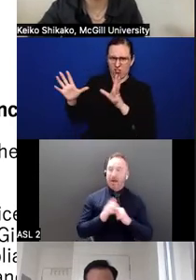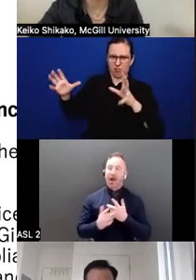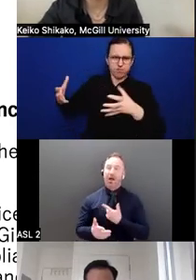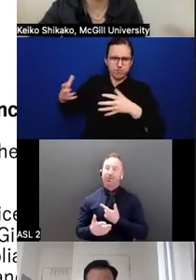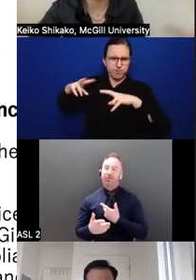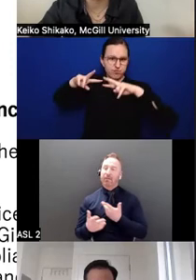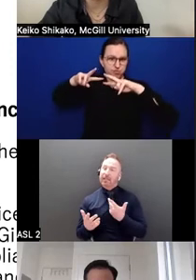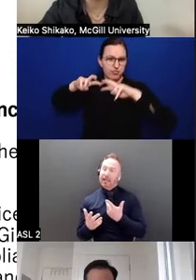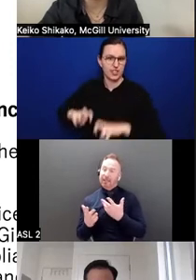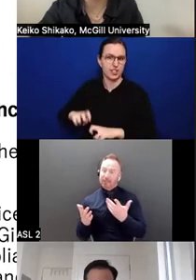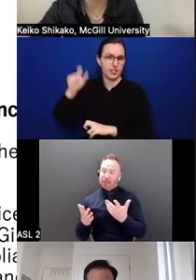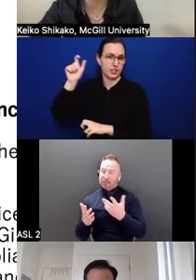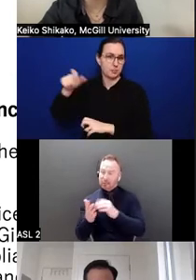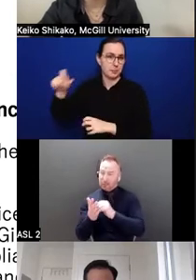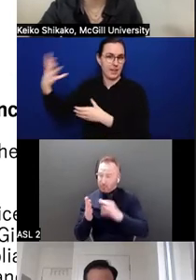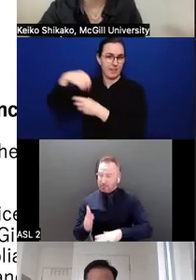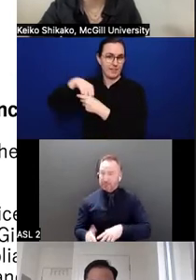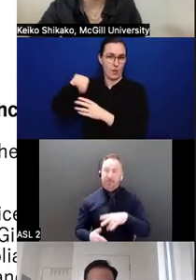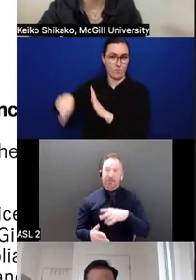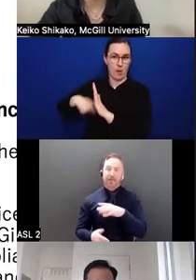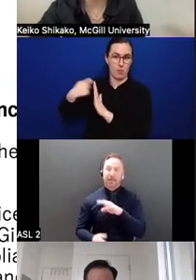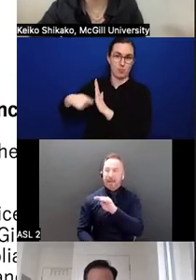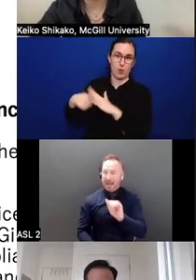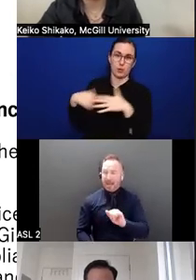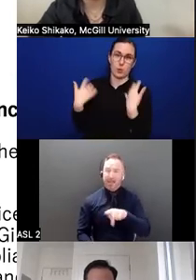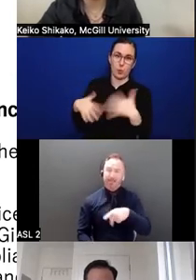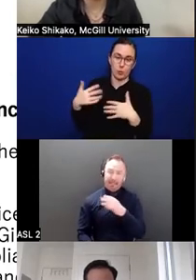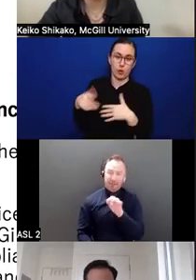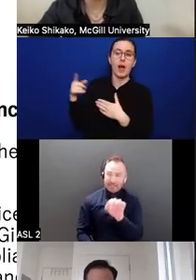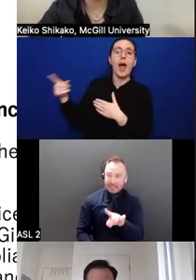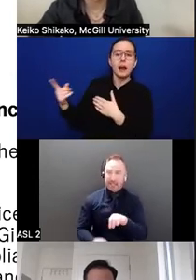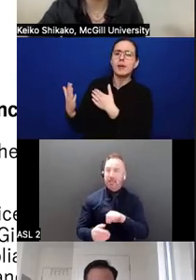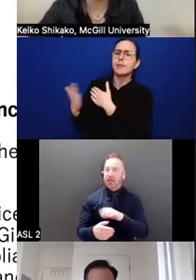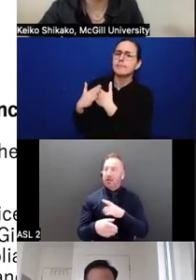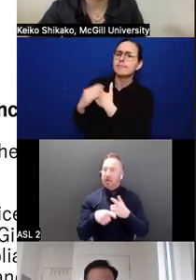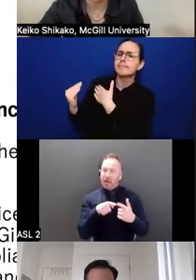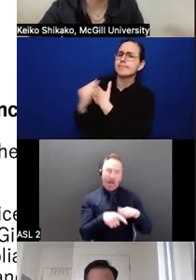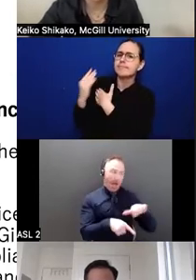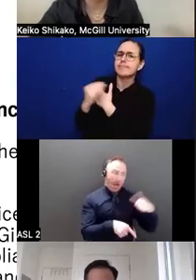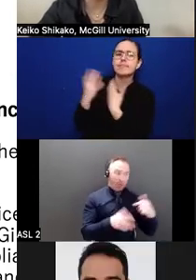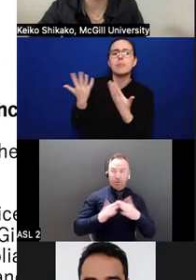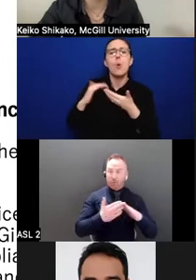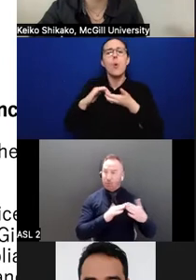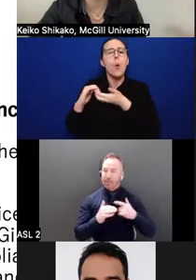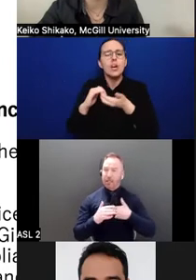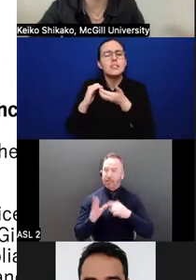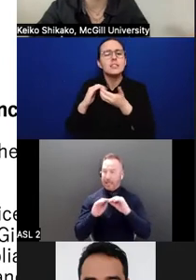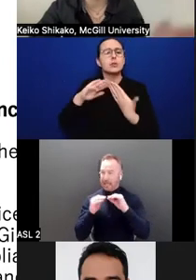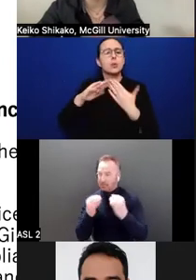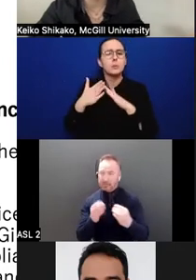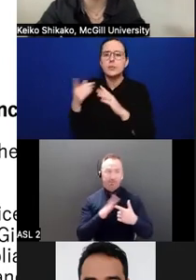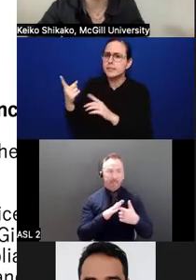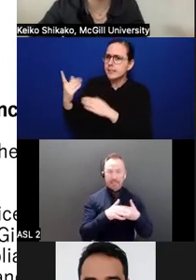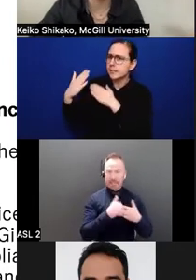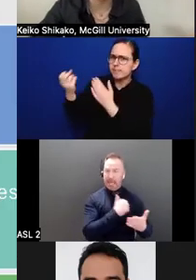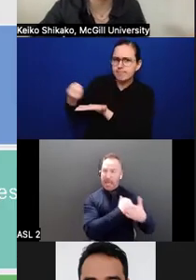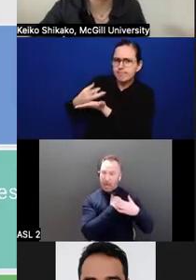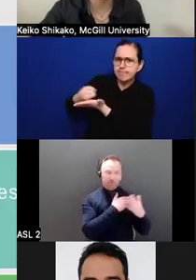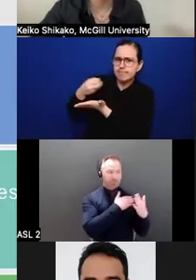consultation with civil society organizations and other community organizations that helped us inform and were advising throughout the